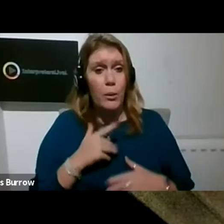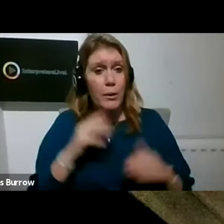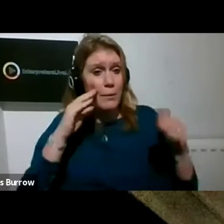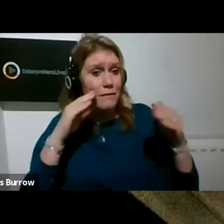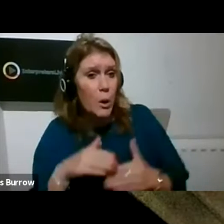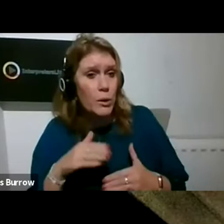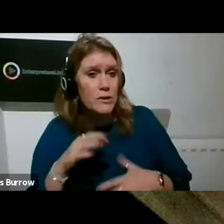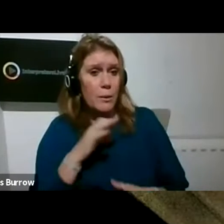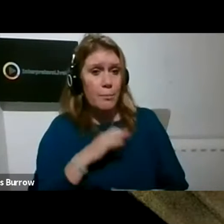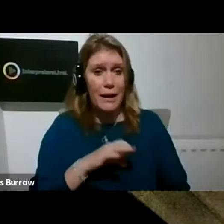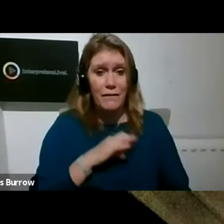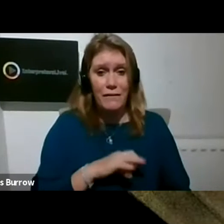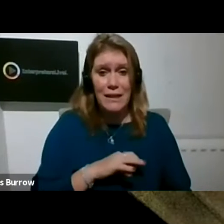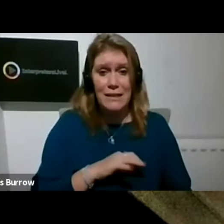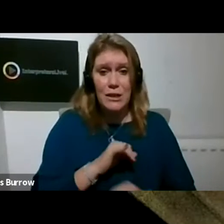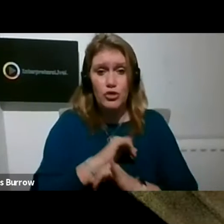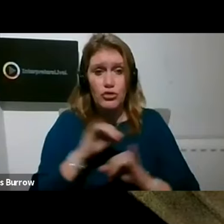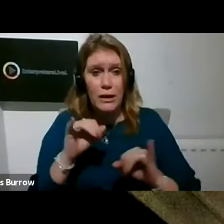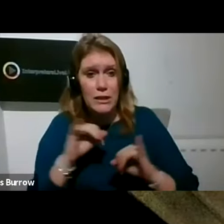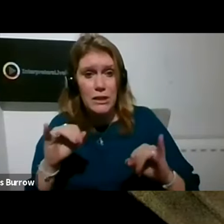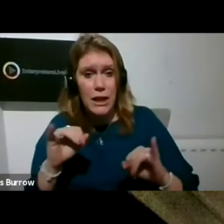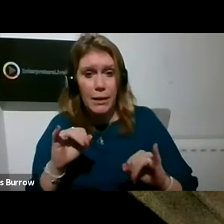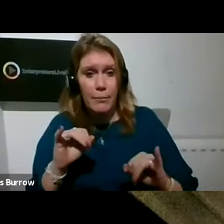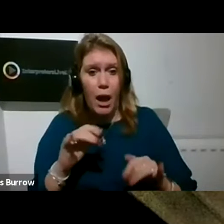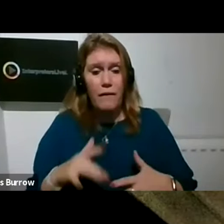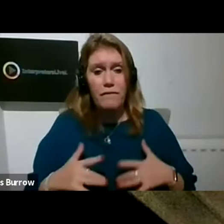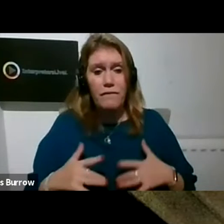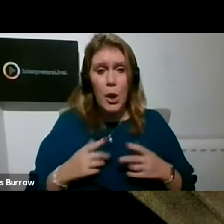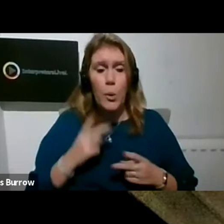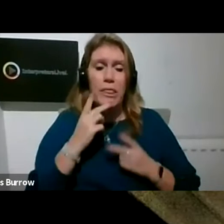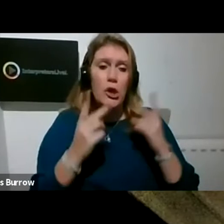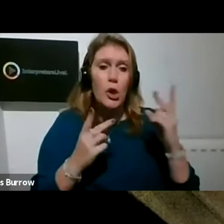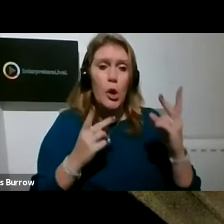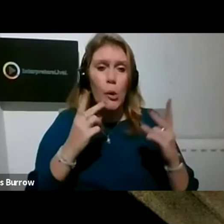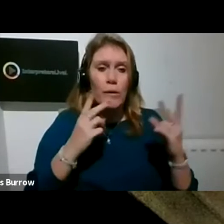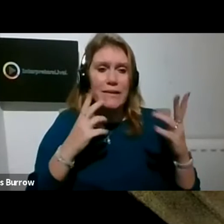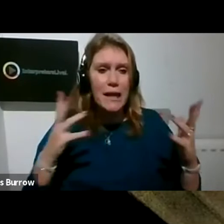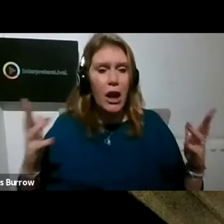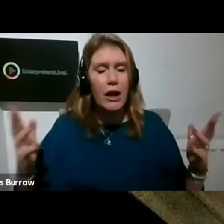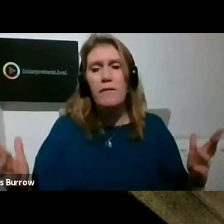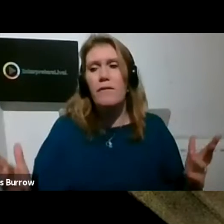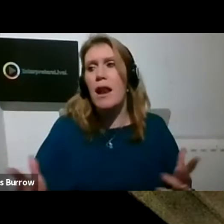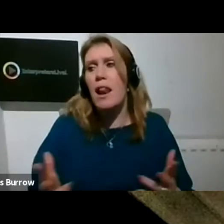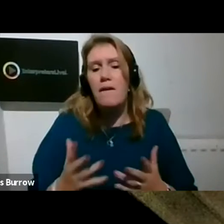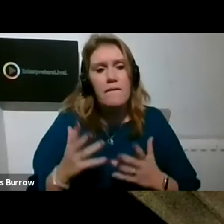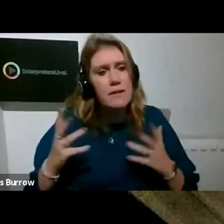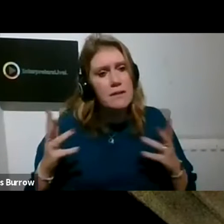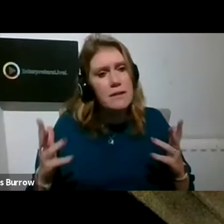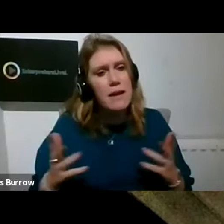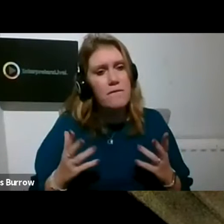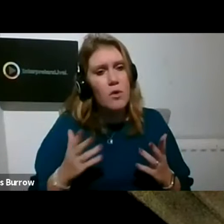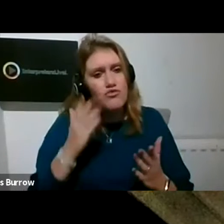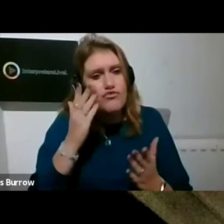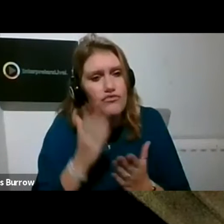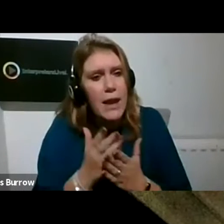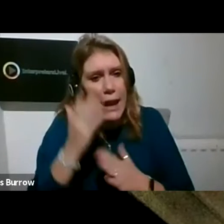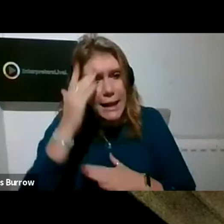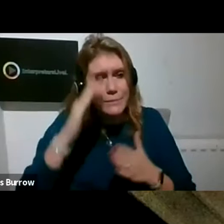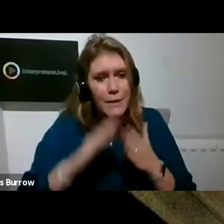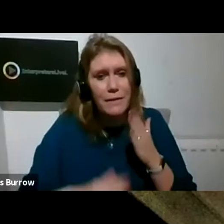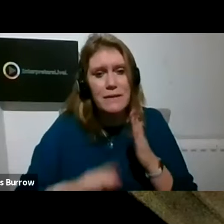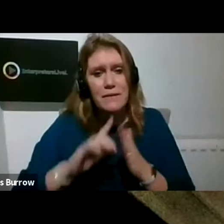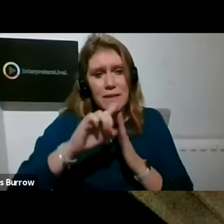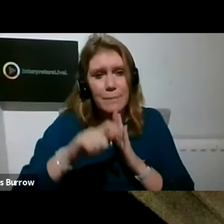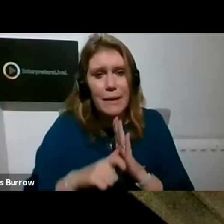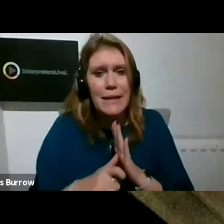tragedy. Whereas I think with the chorus, it lifts it into a much realer experience of disability. And